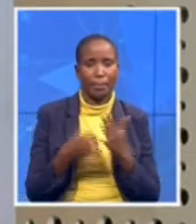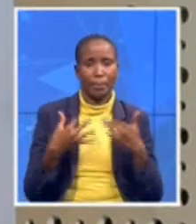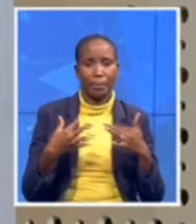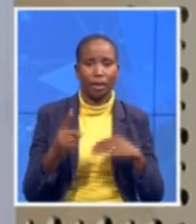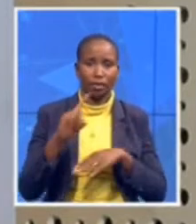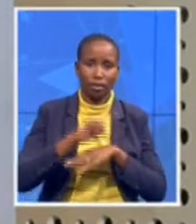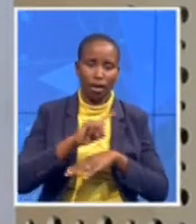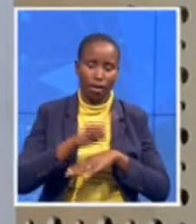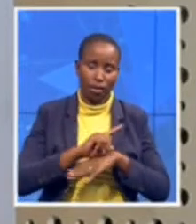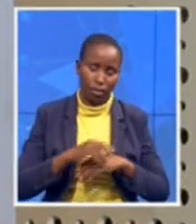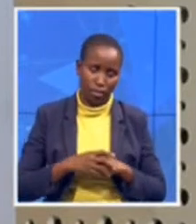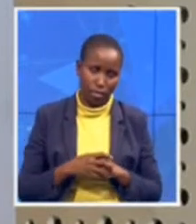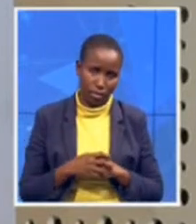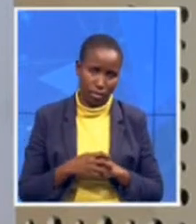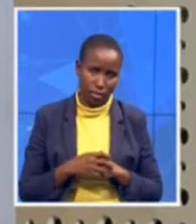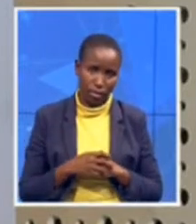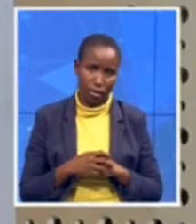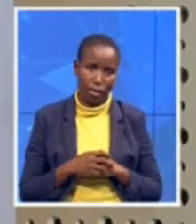when we